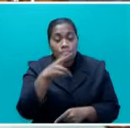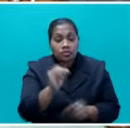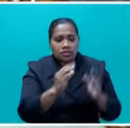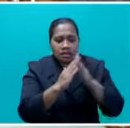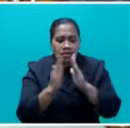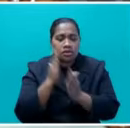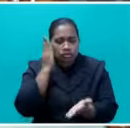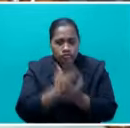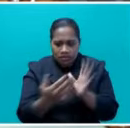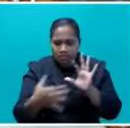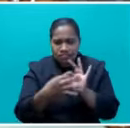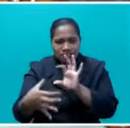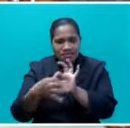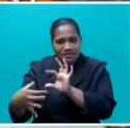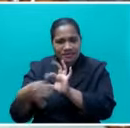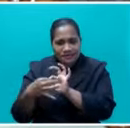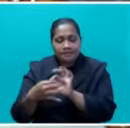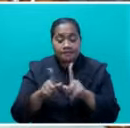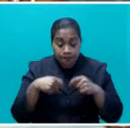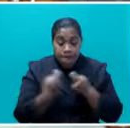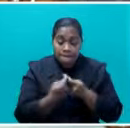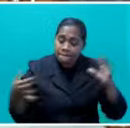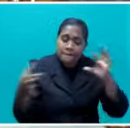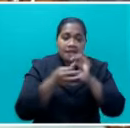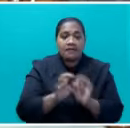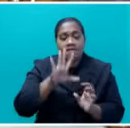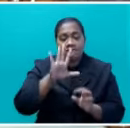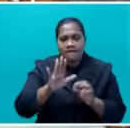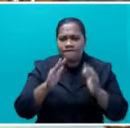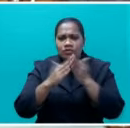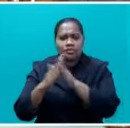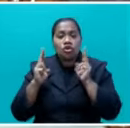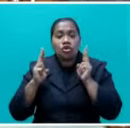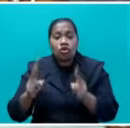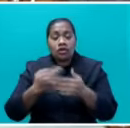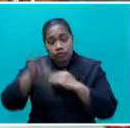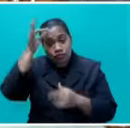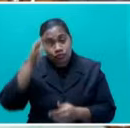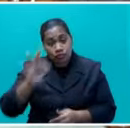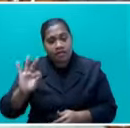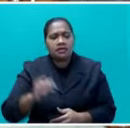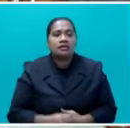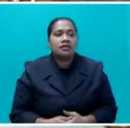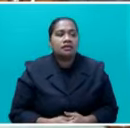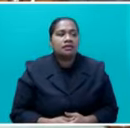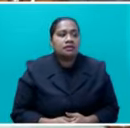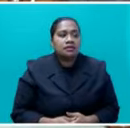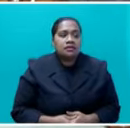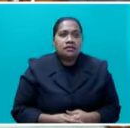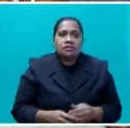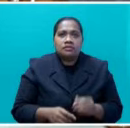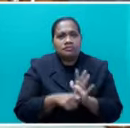satellite connections. The team also connected 5 community halls in Rotuma, and these are Losa Village, Itai